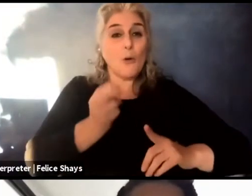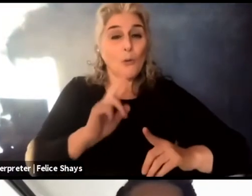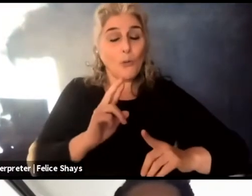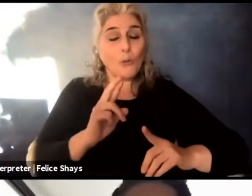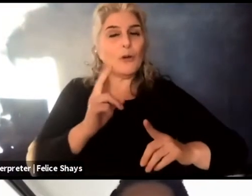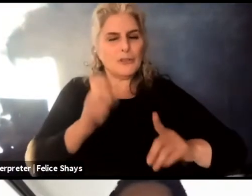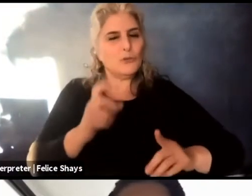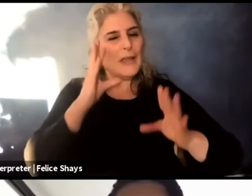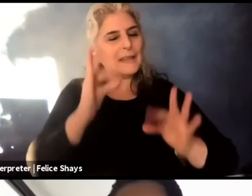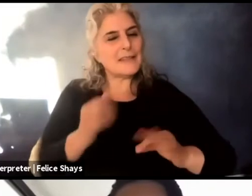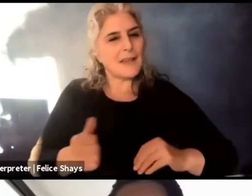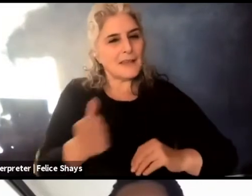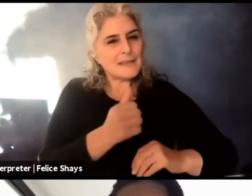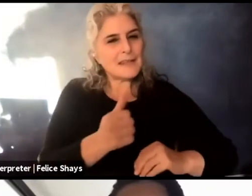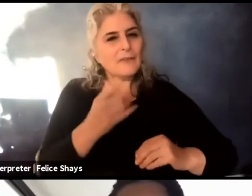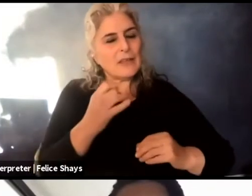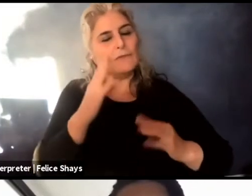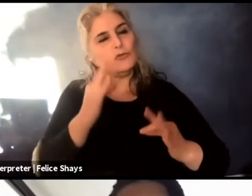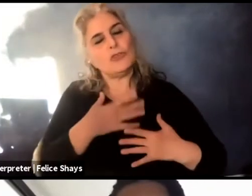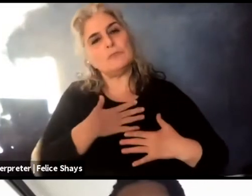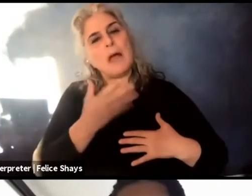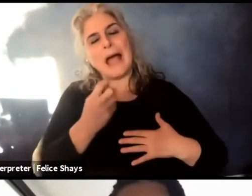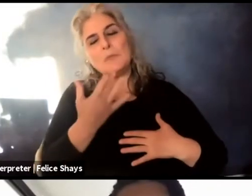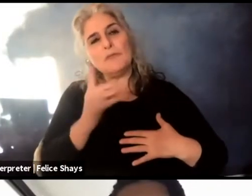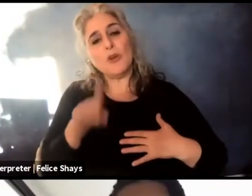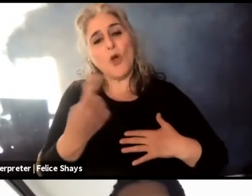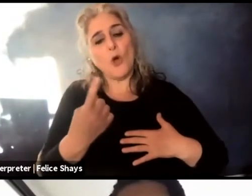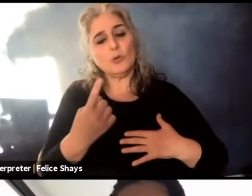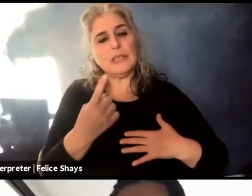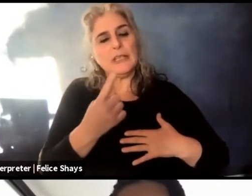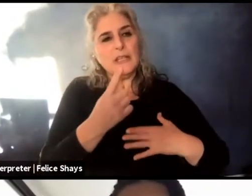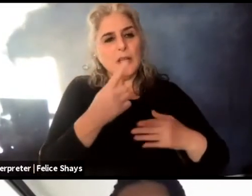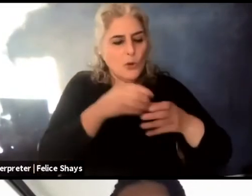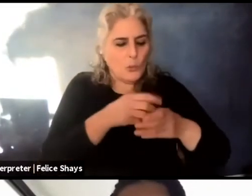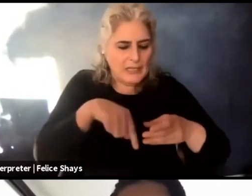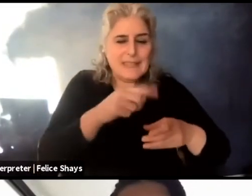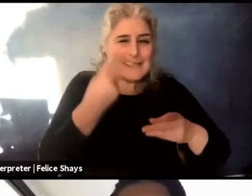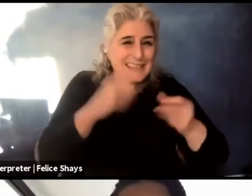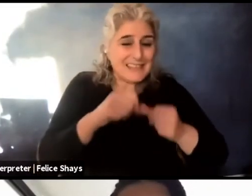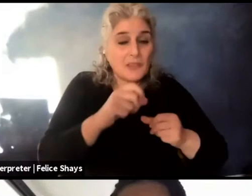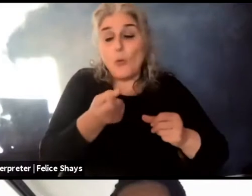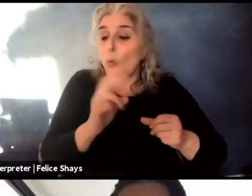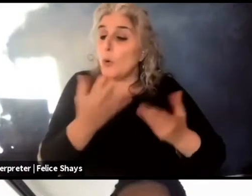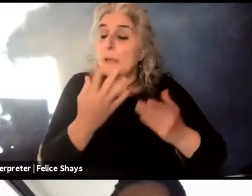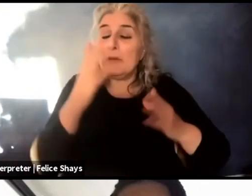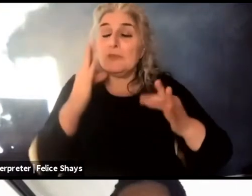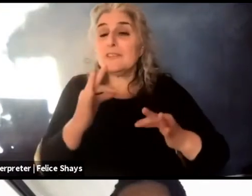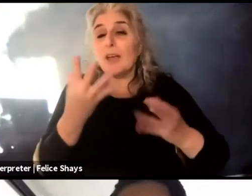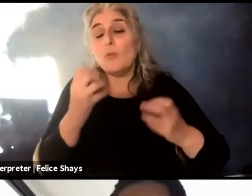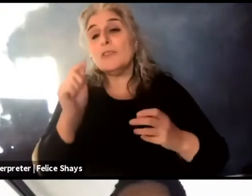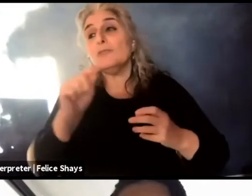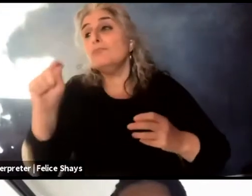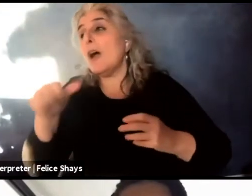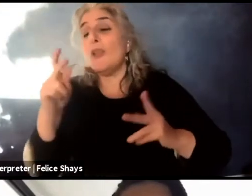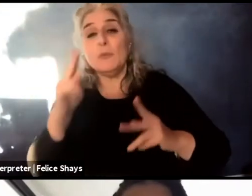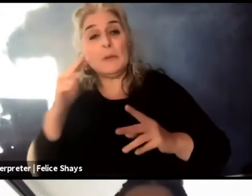settings, people can also kind of give curators or patrons or general public